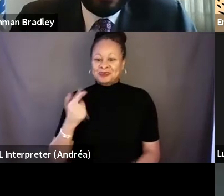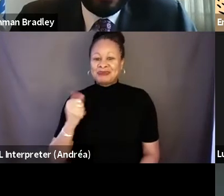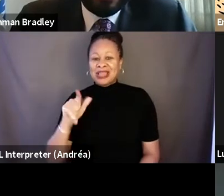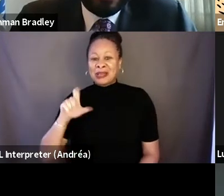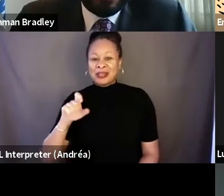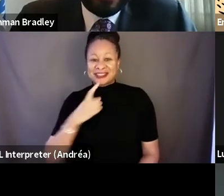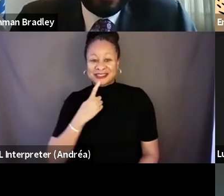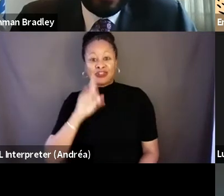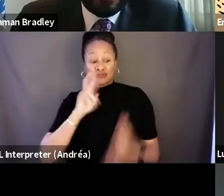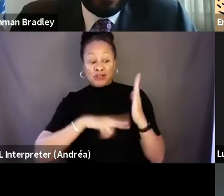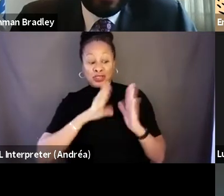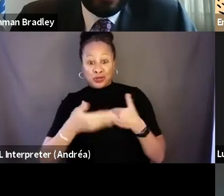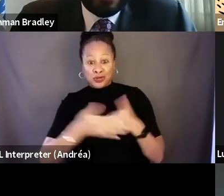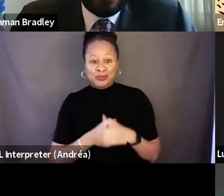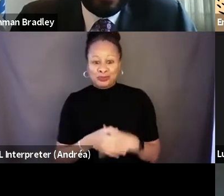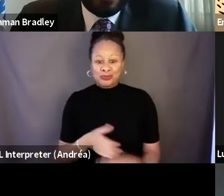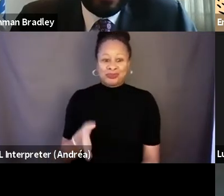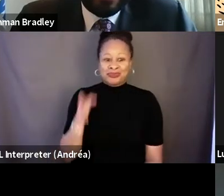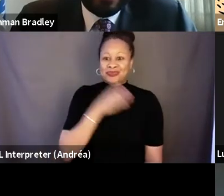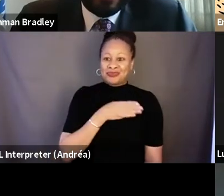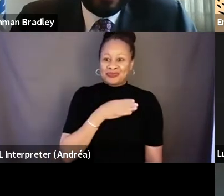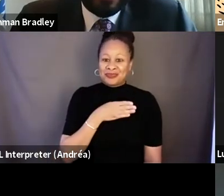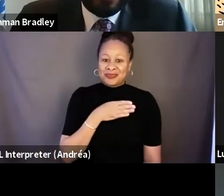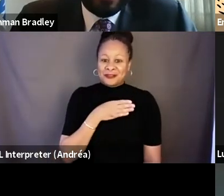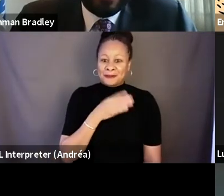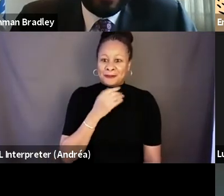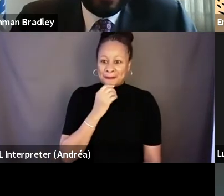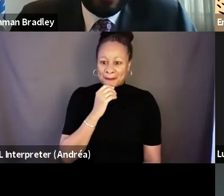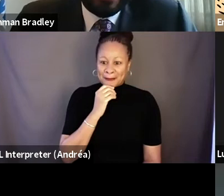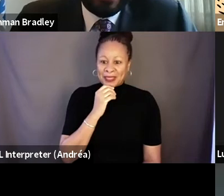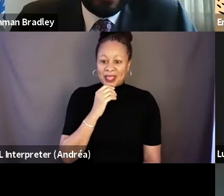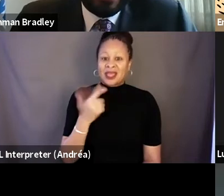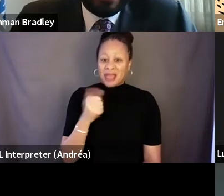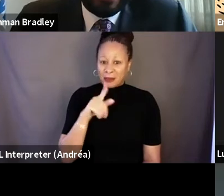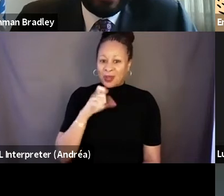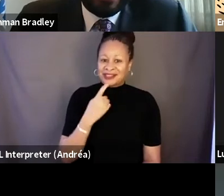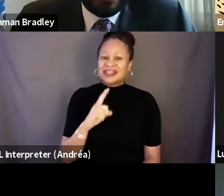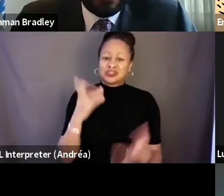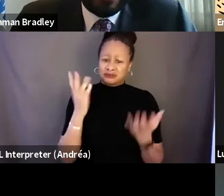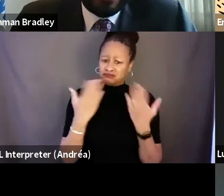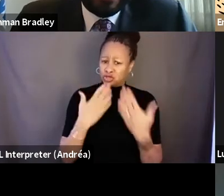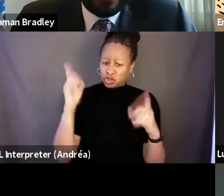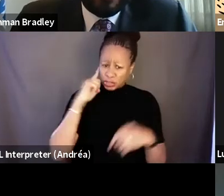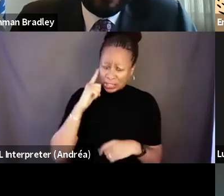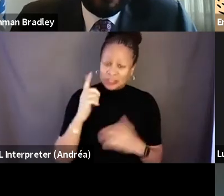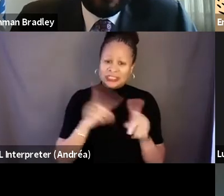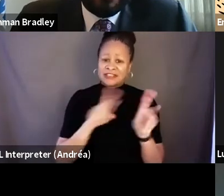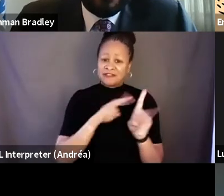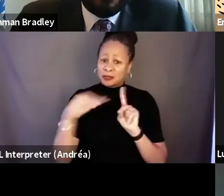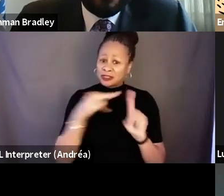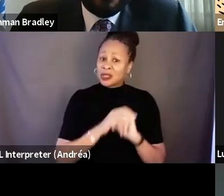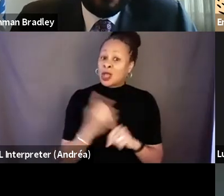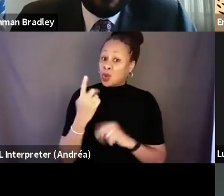Emily? So, because I think that it is good to hear the different perspectives on it, right? So one is community building in some ways,